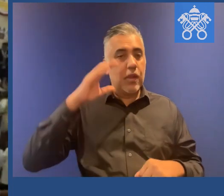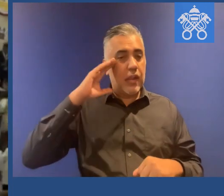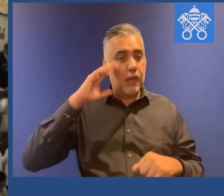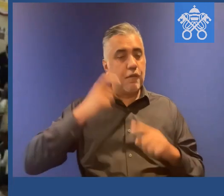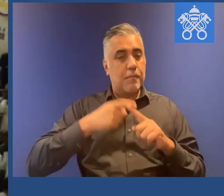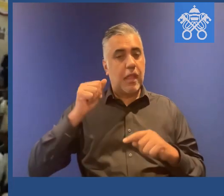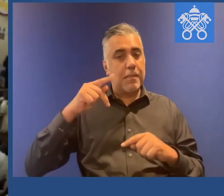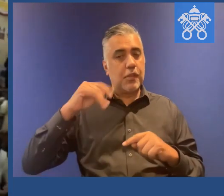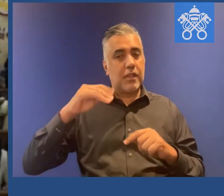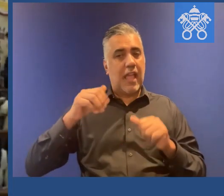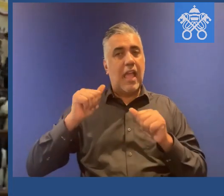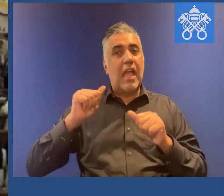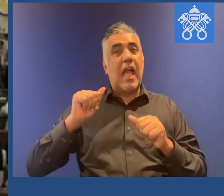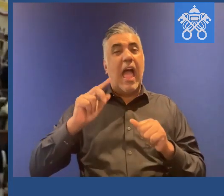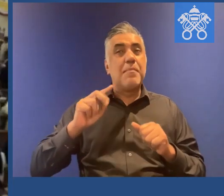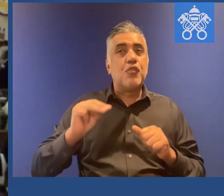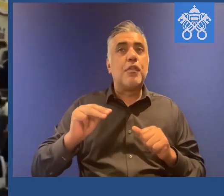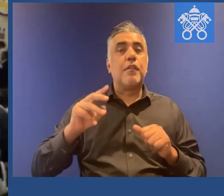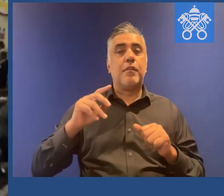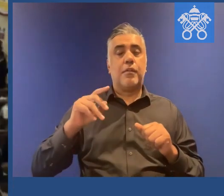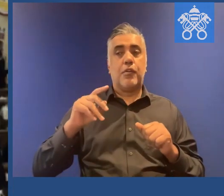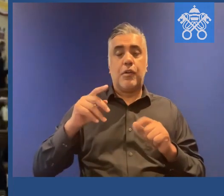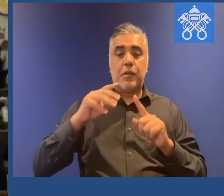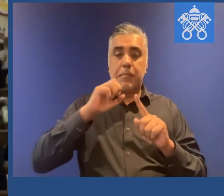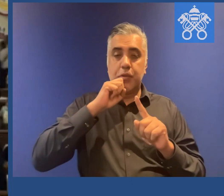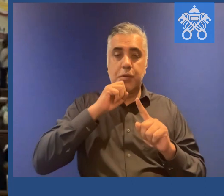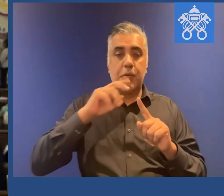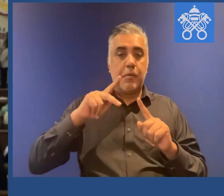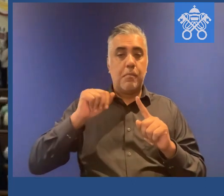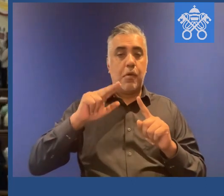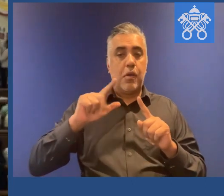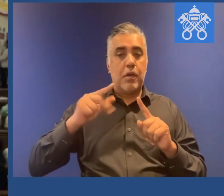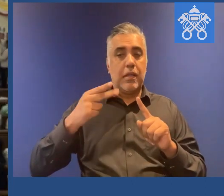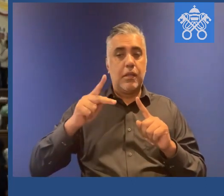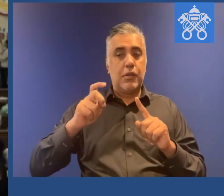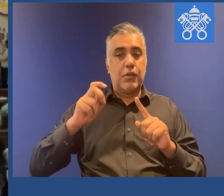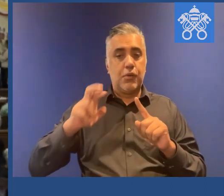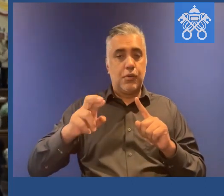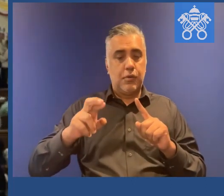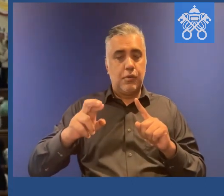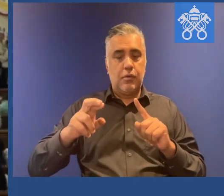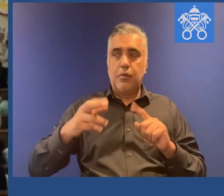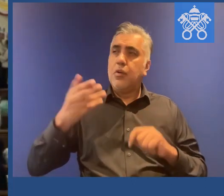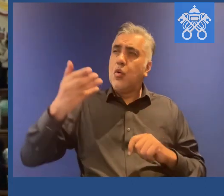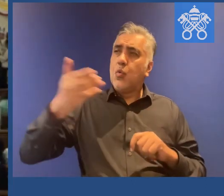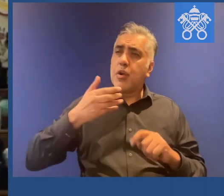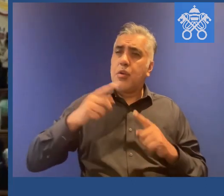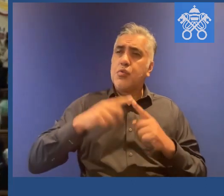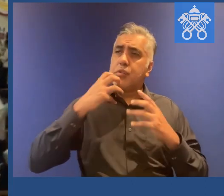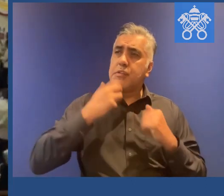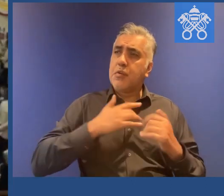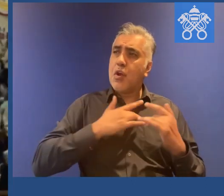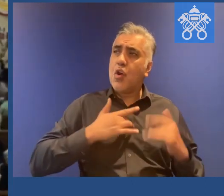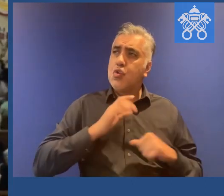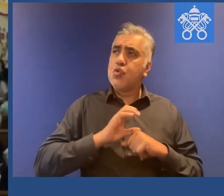the Apostolic Administrator of the Apostolic Vicariate, Bishop Paul Hinder. Welcome to Sacred